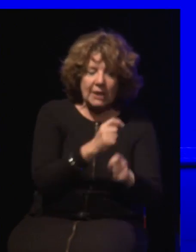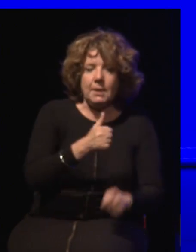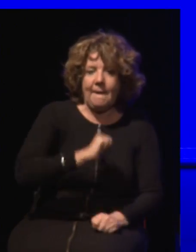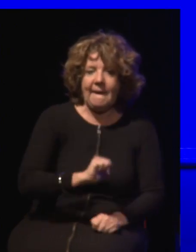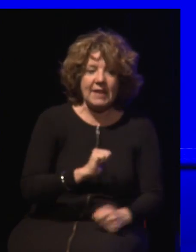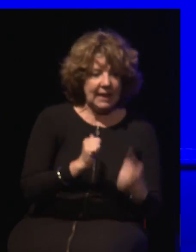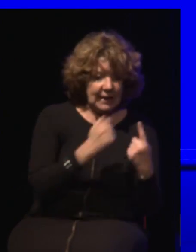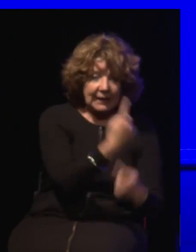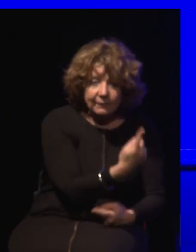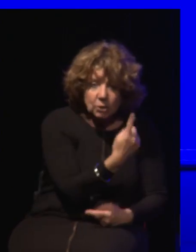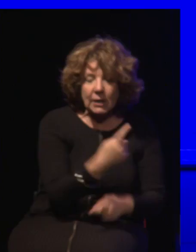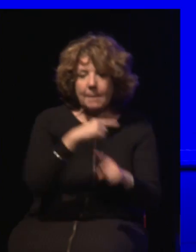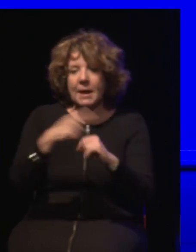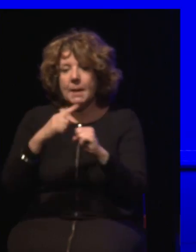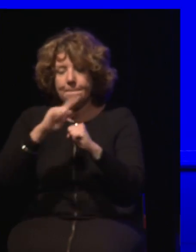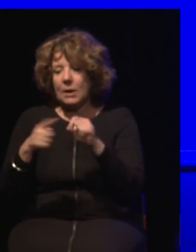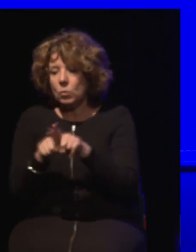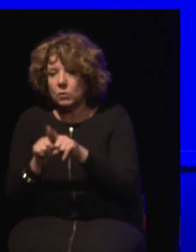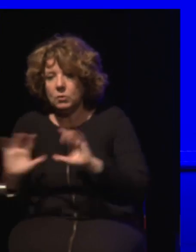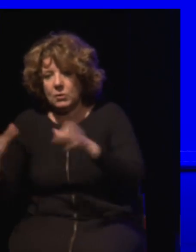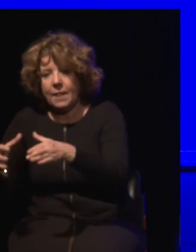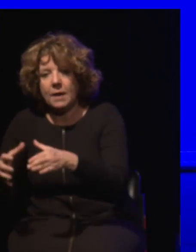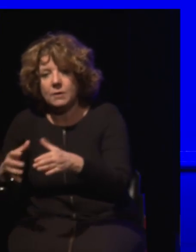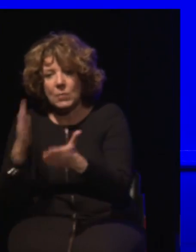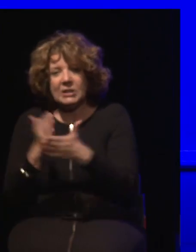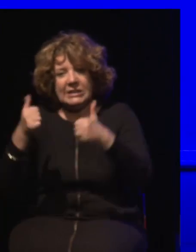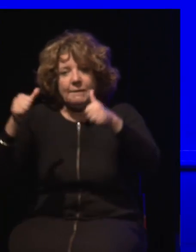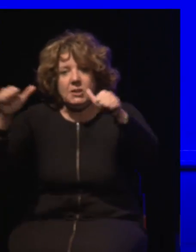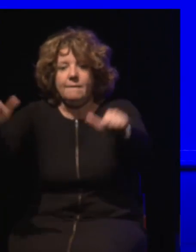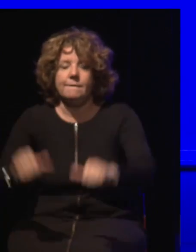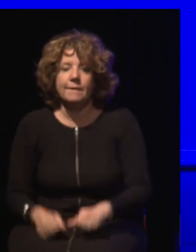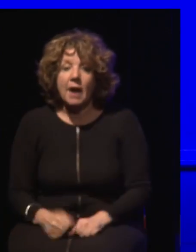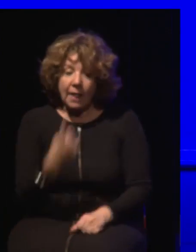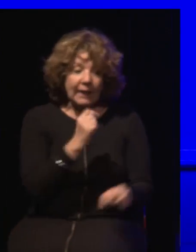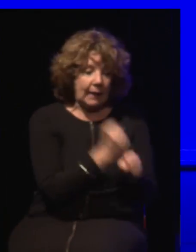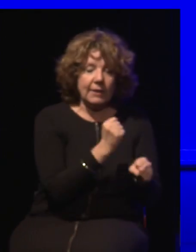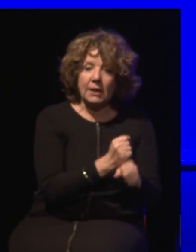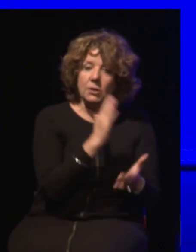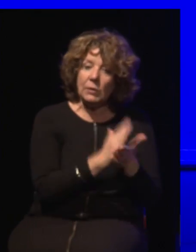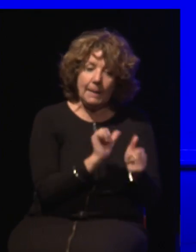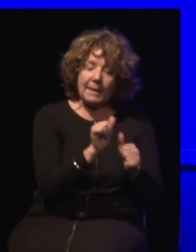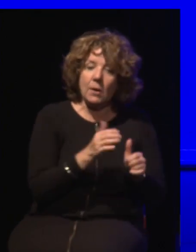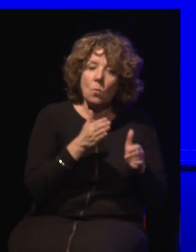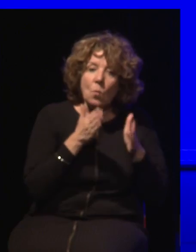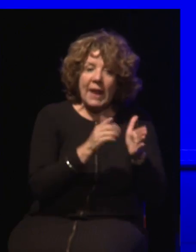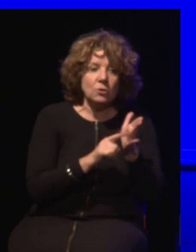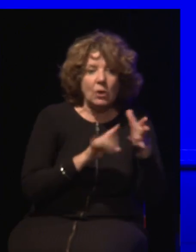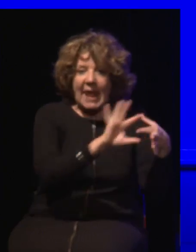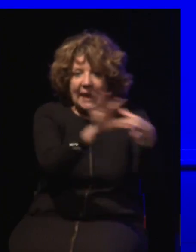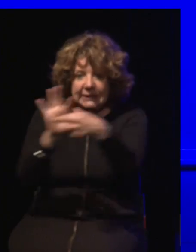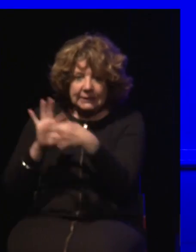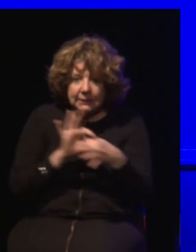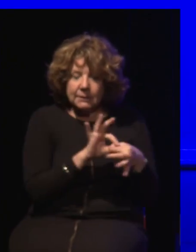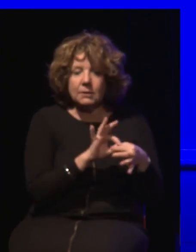things. I see gamification as a better way to connect with each other, to address the critical problems we